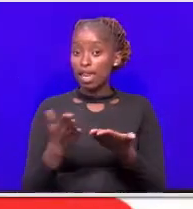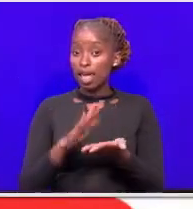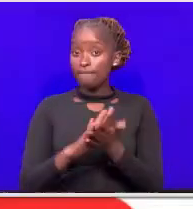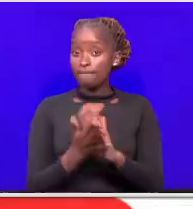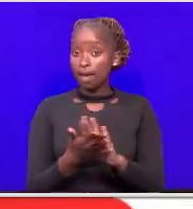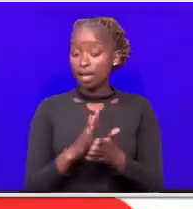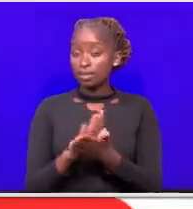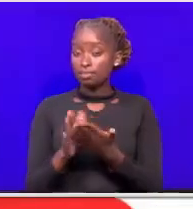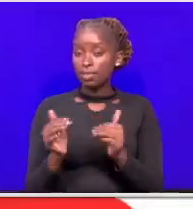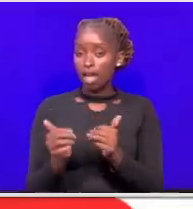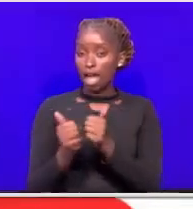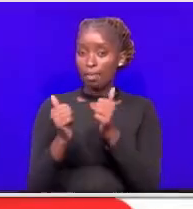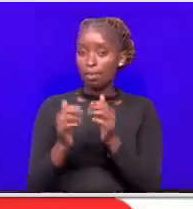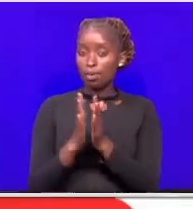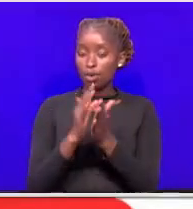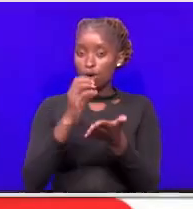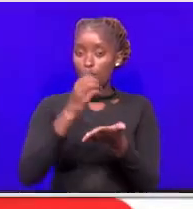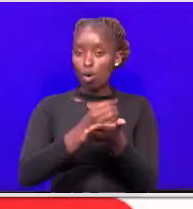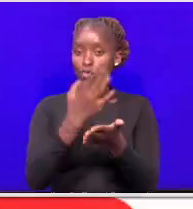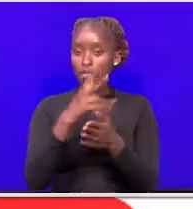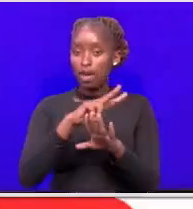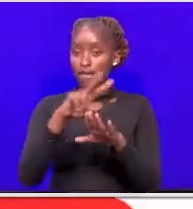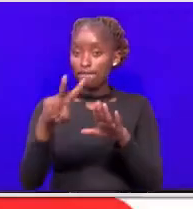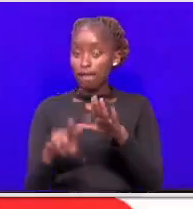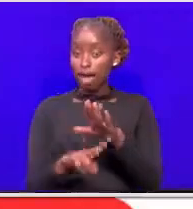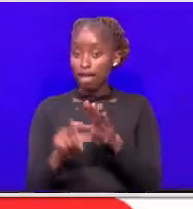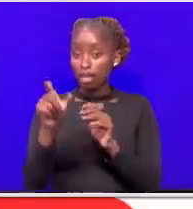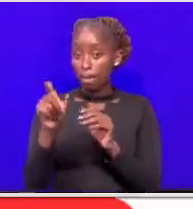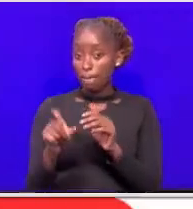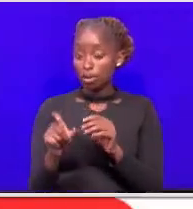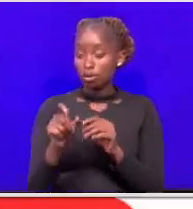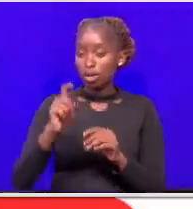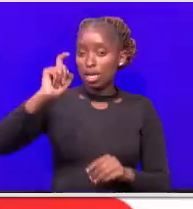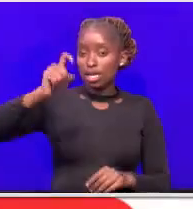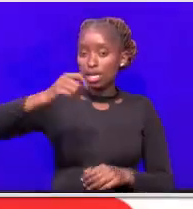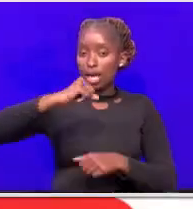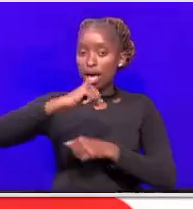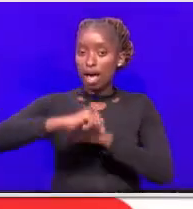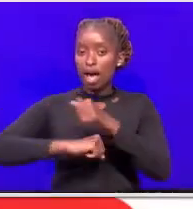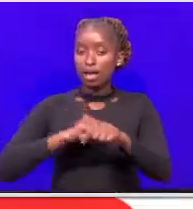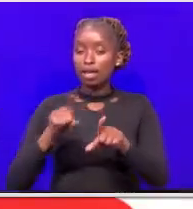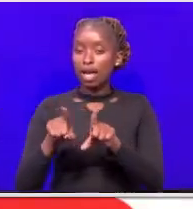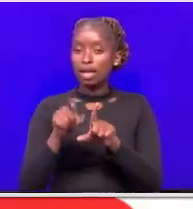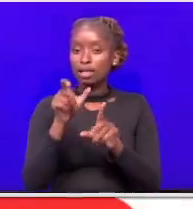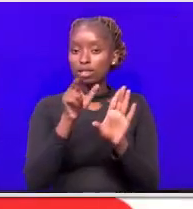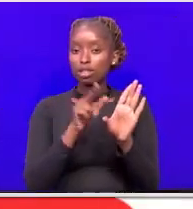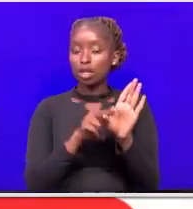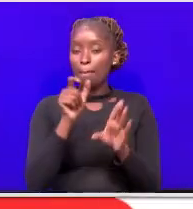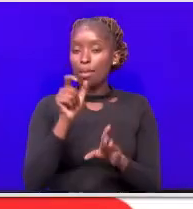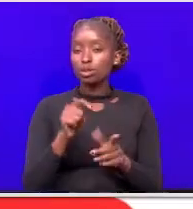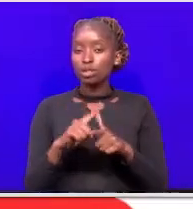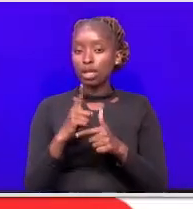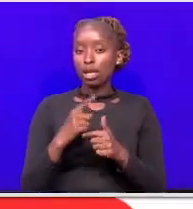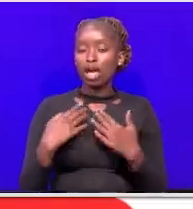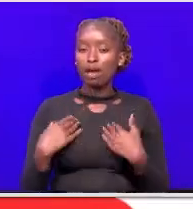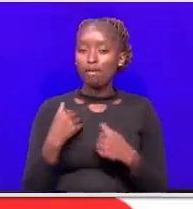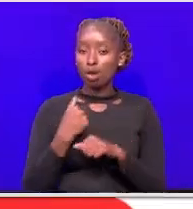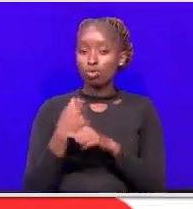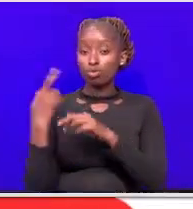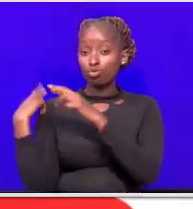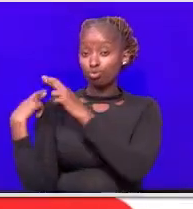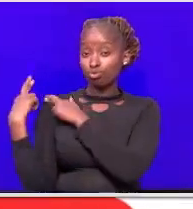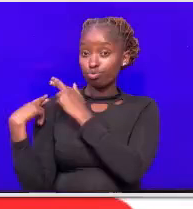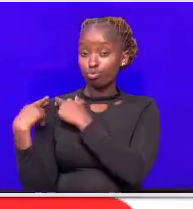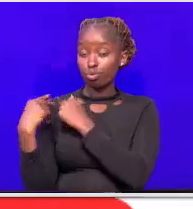the chairperson, the vice chairperson shall act as the chairperson and exercise the powers and responsibilities of the